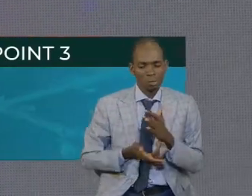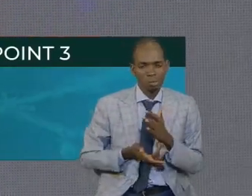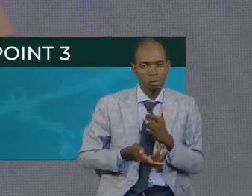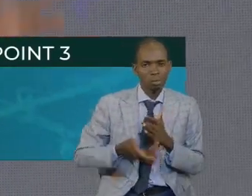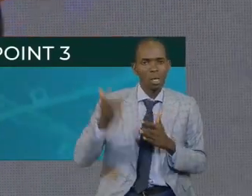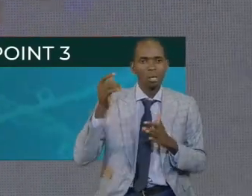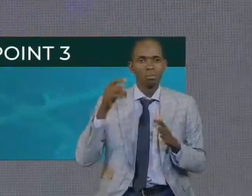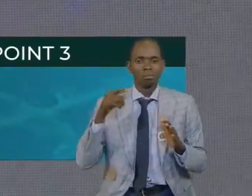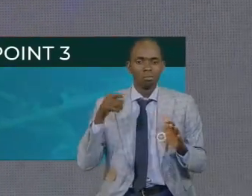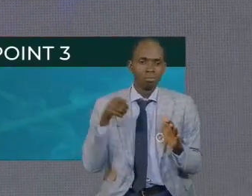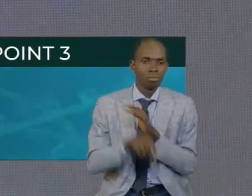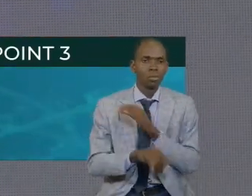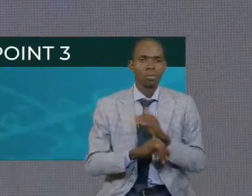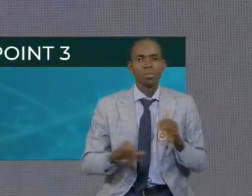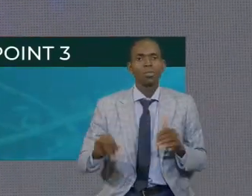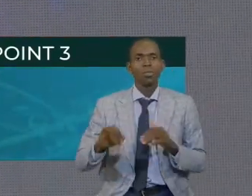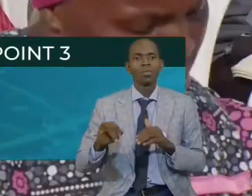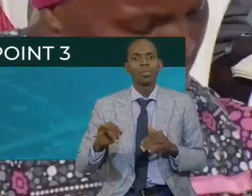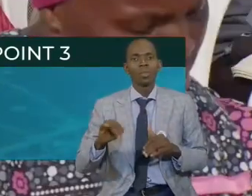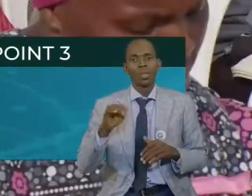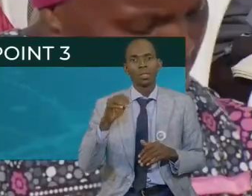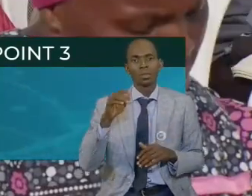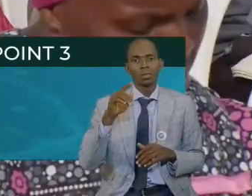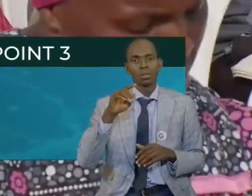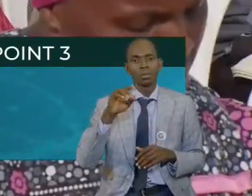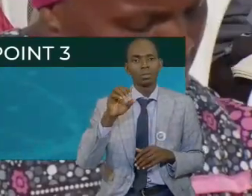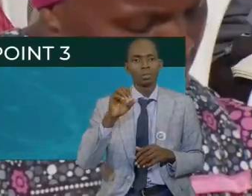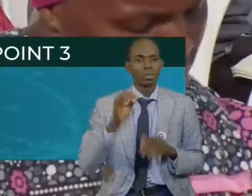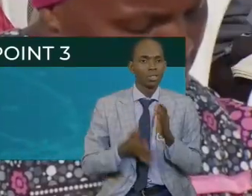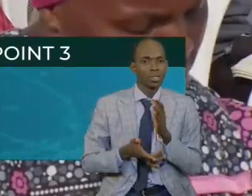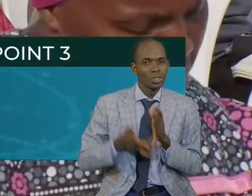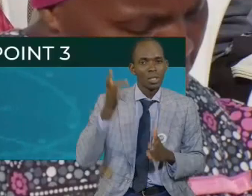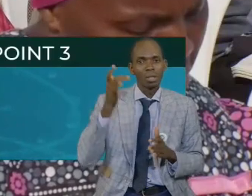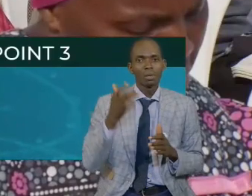threshing instrument having teeth.